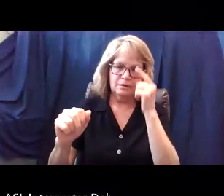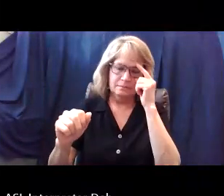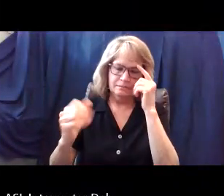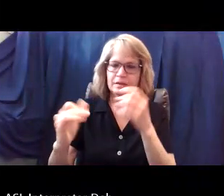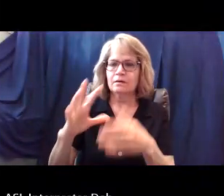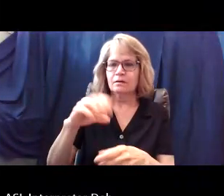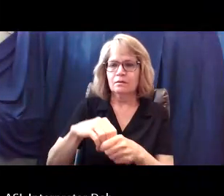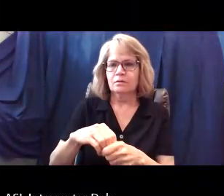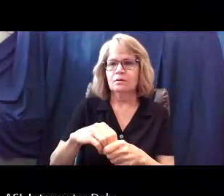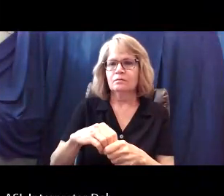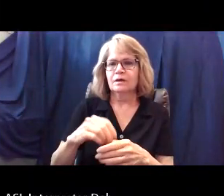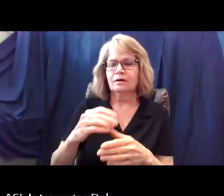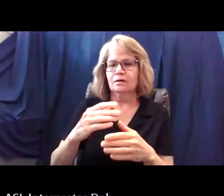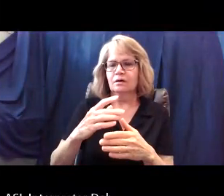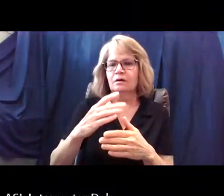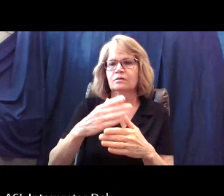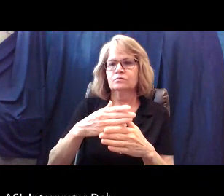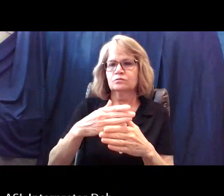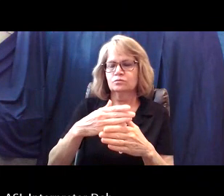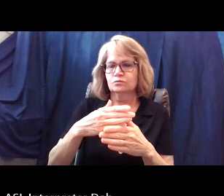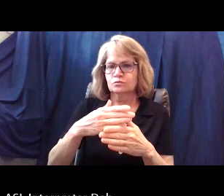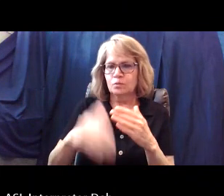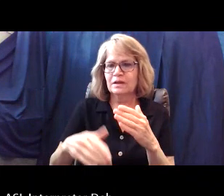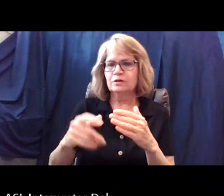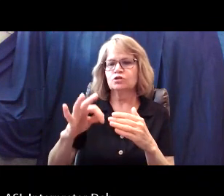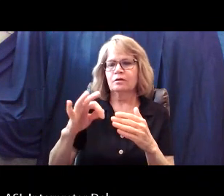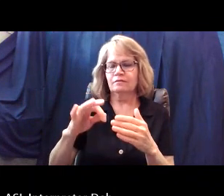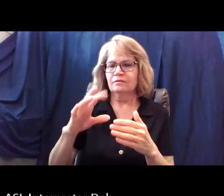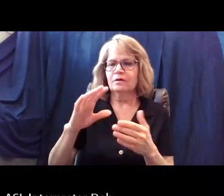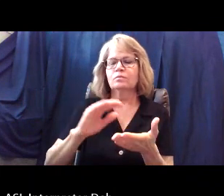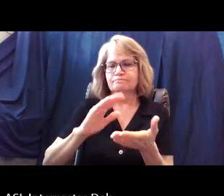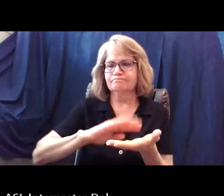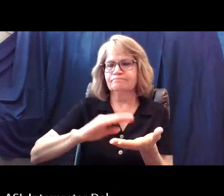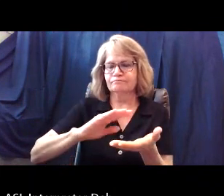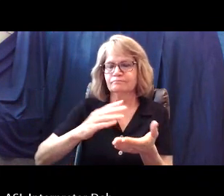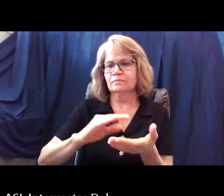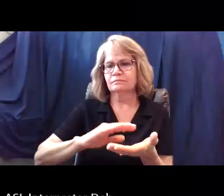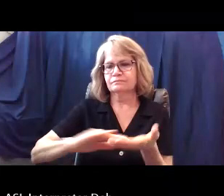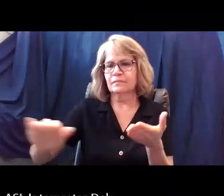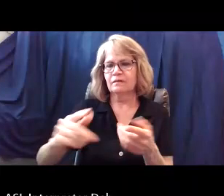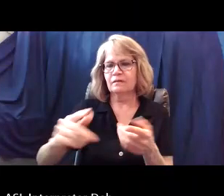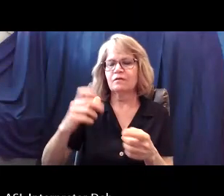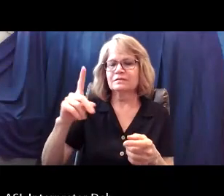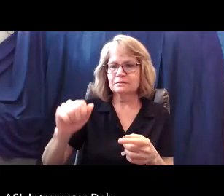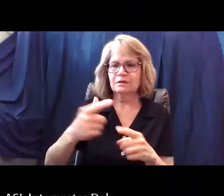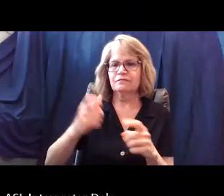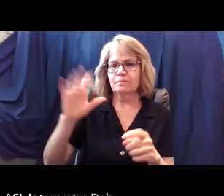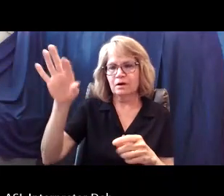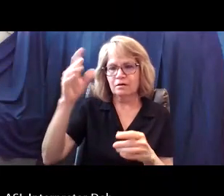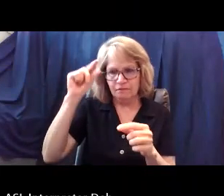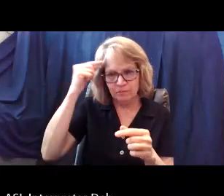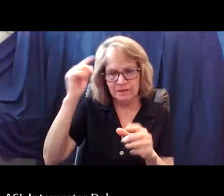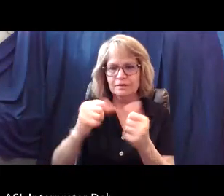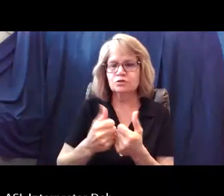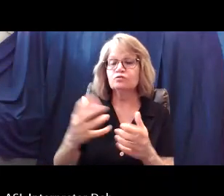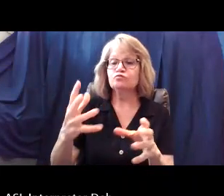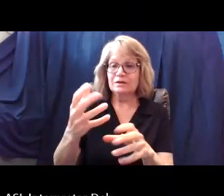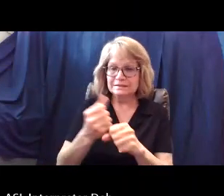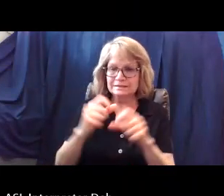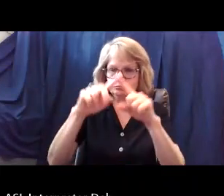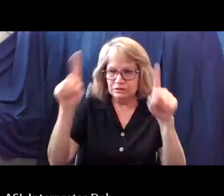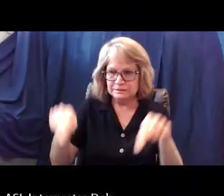a determination of disability from a governmental agency. It would include receipt of disability benefits or services, and